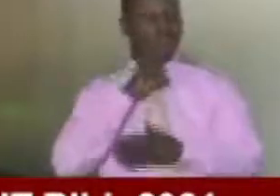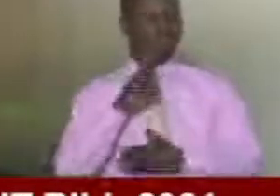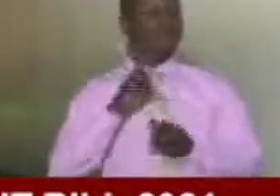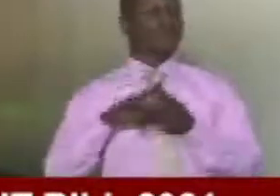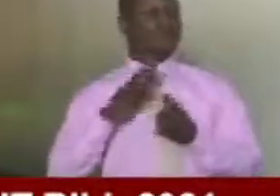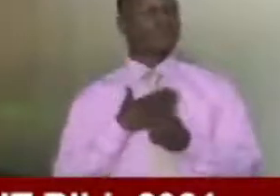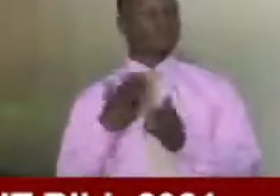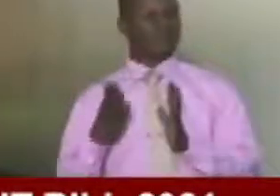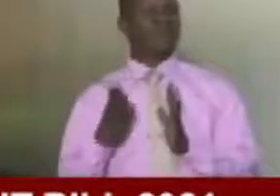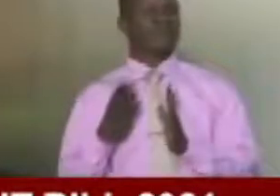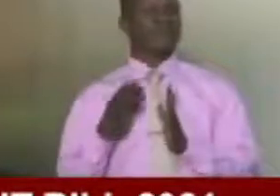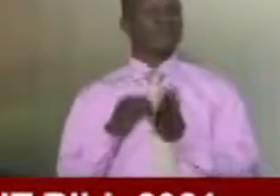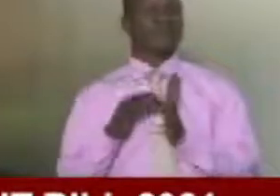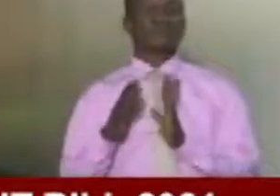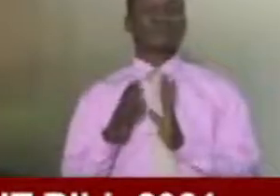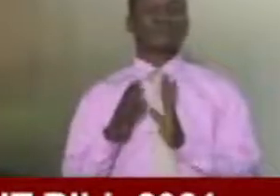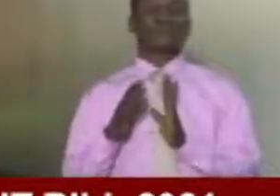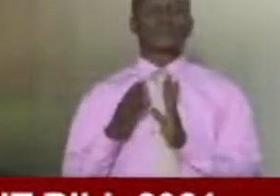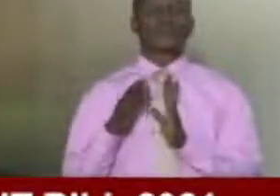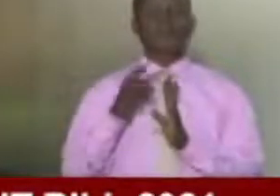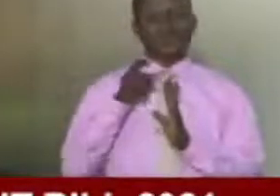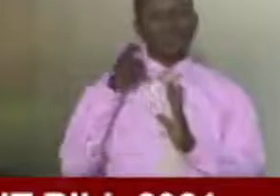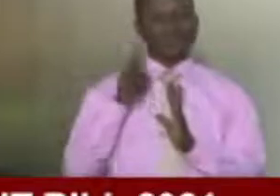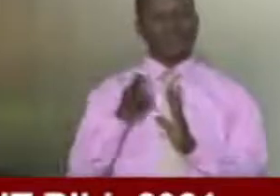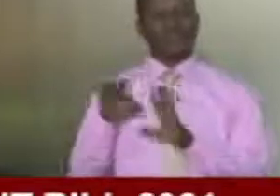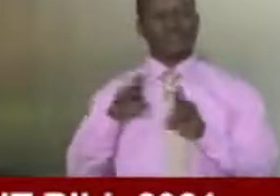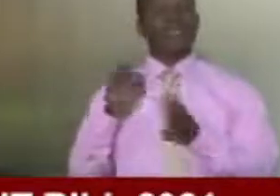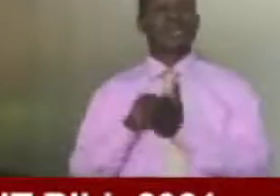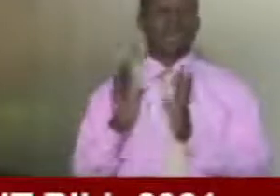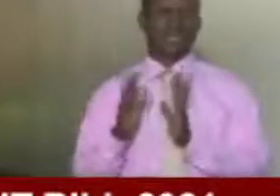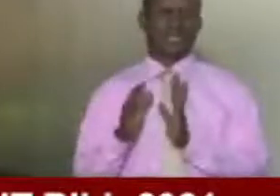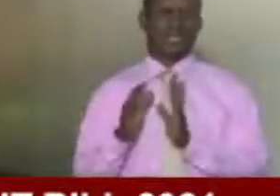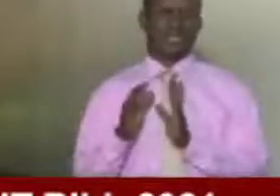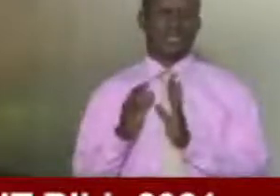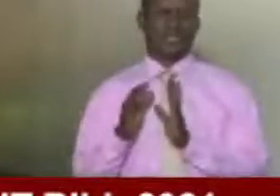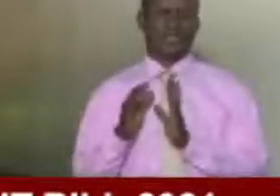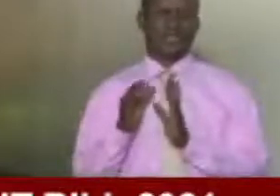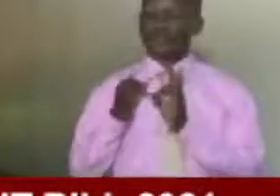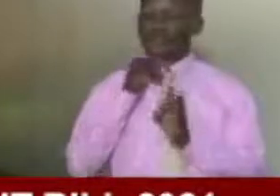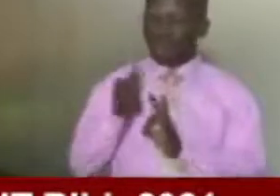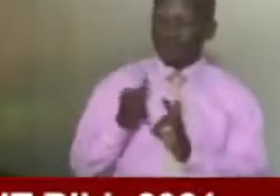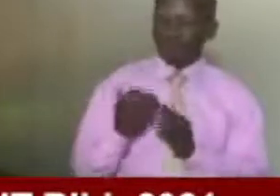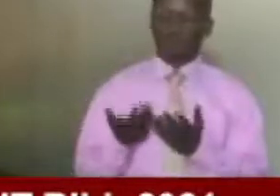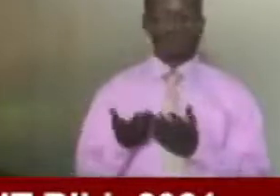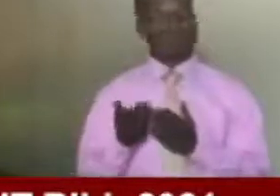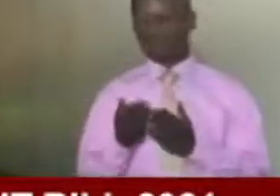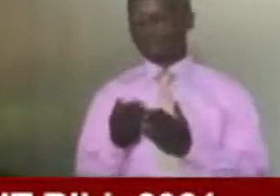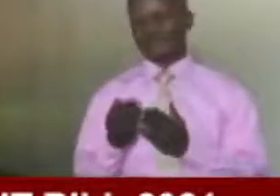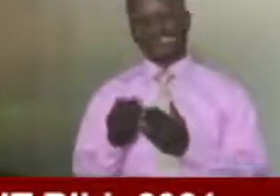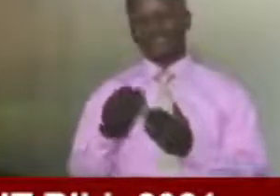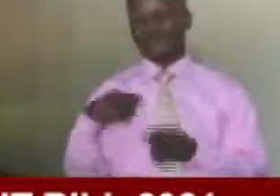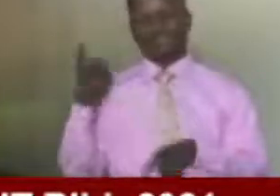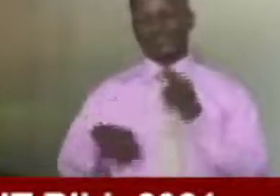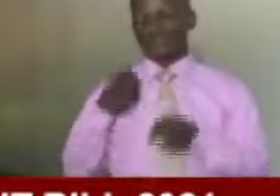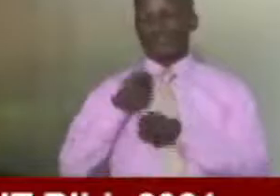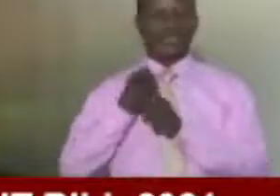really, until you do that, you will really just be moving without solving any problem.